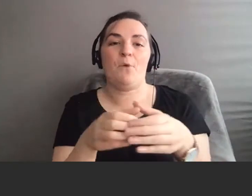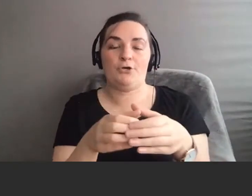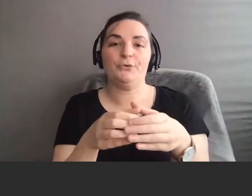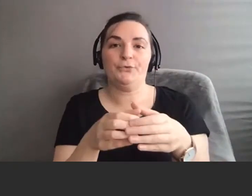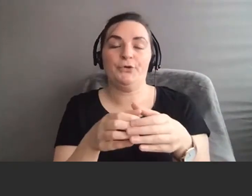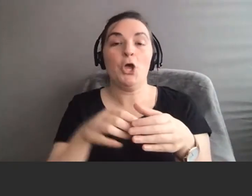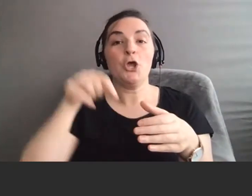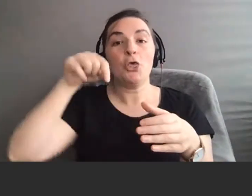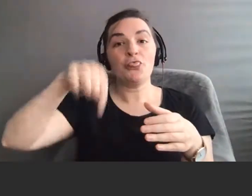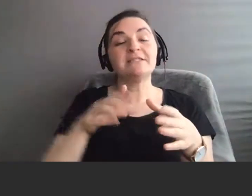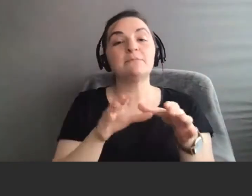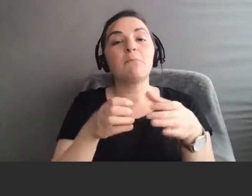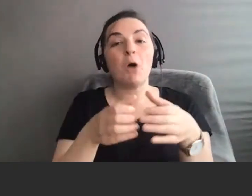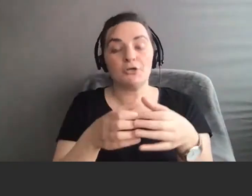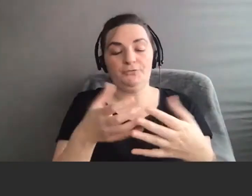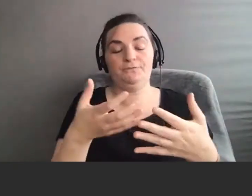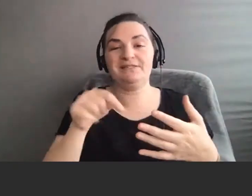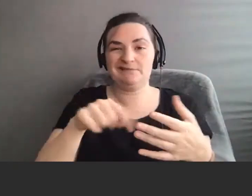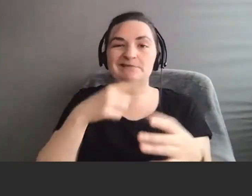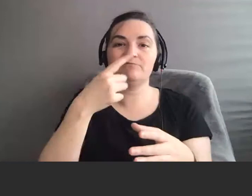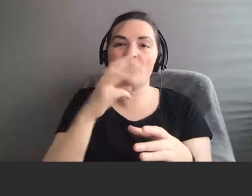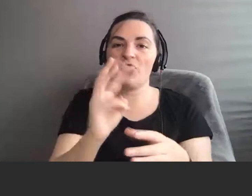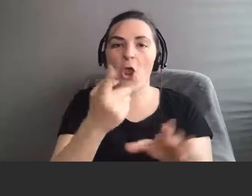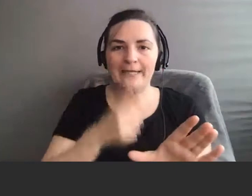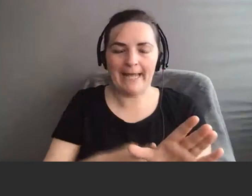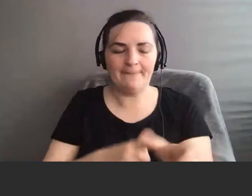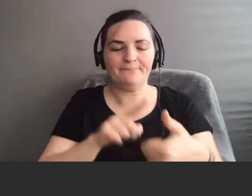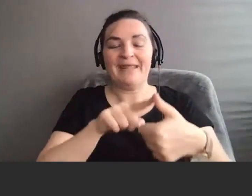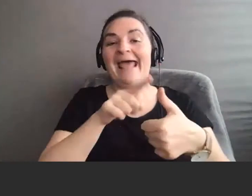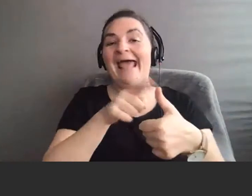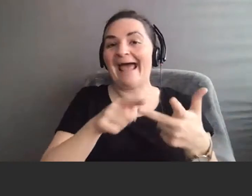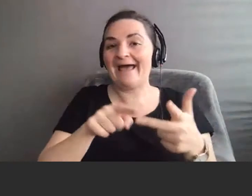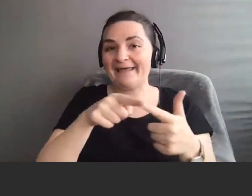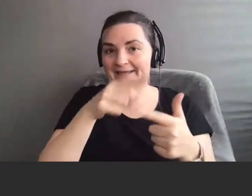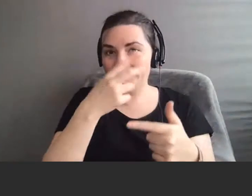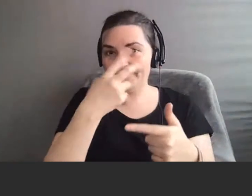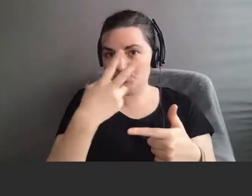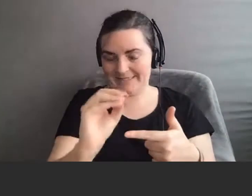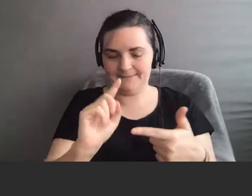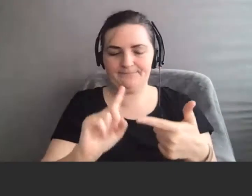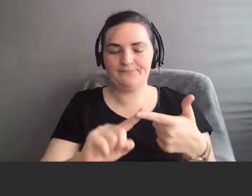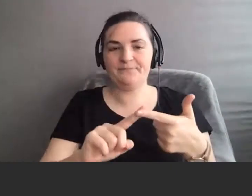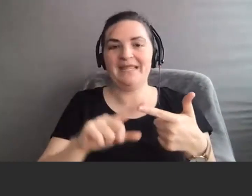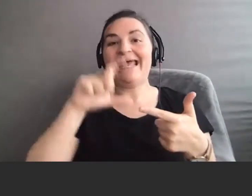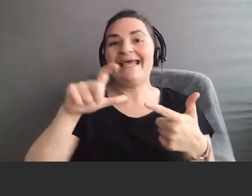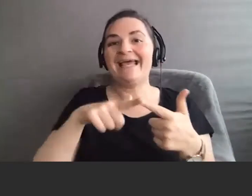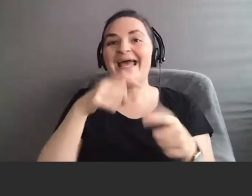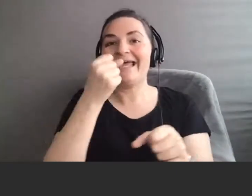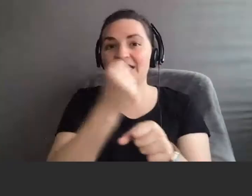have AIE, that is a 20 credit module. You have KEG,